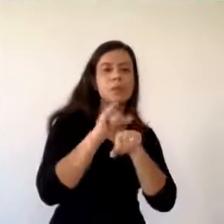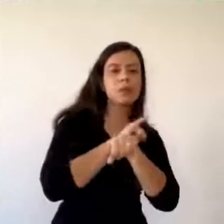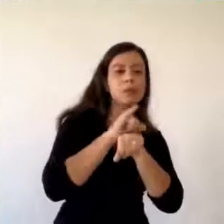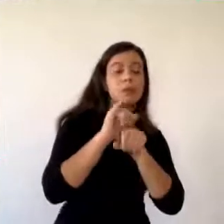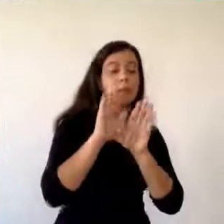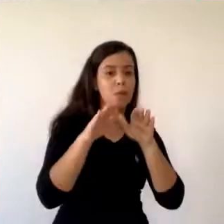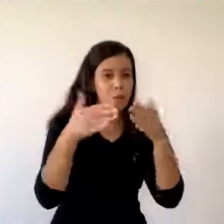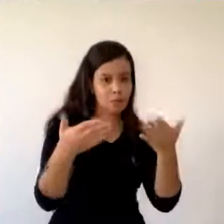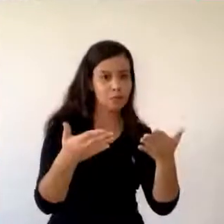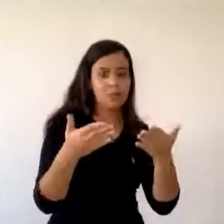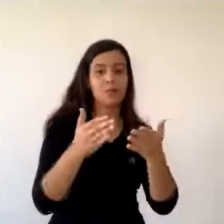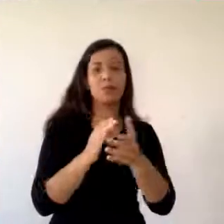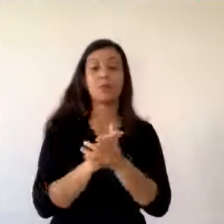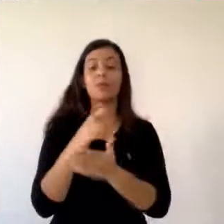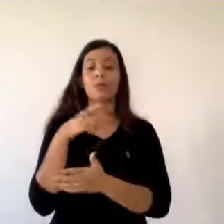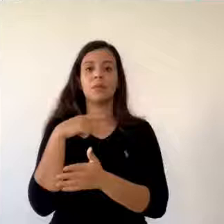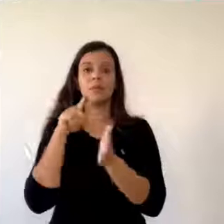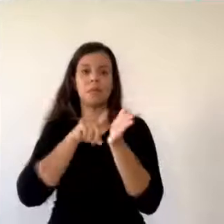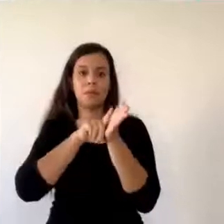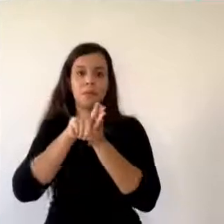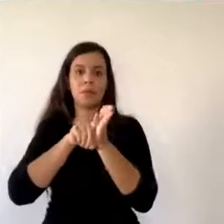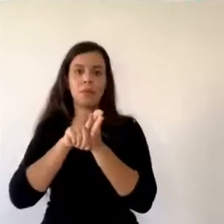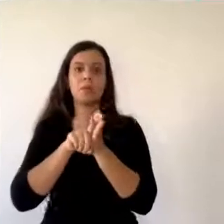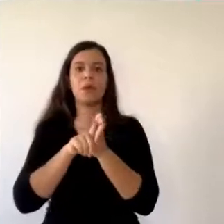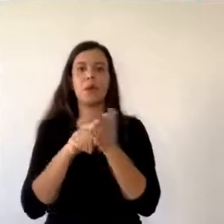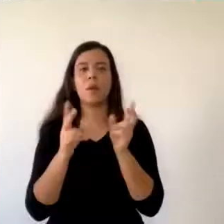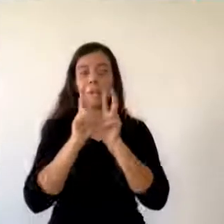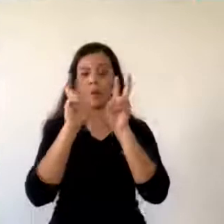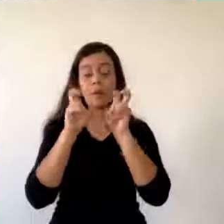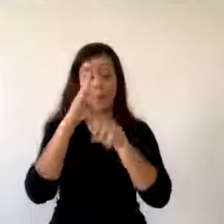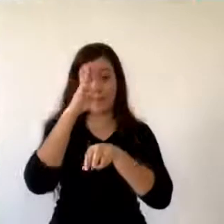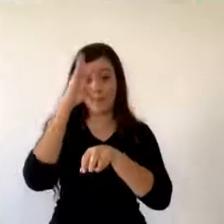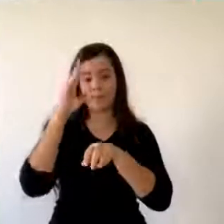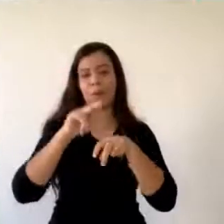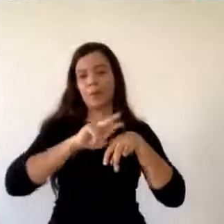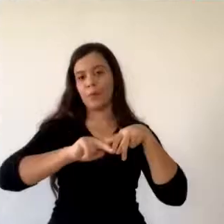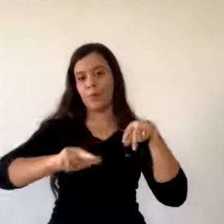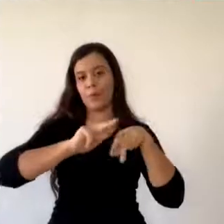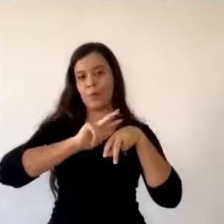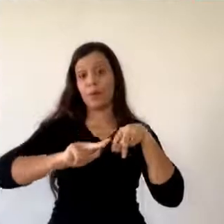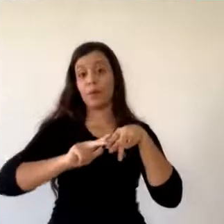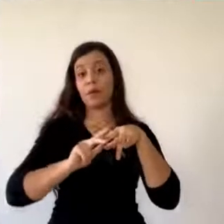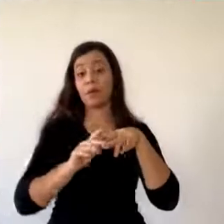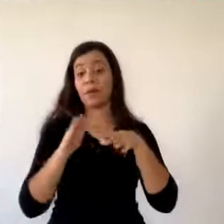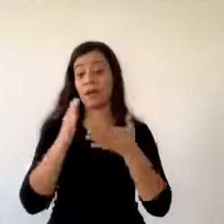research, we look specifically to issues of gender.